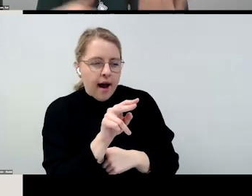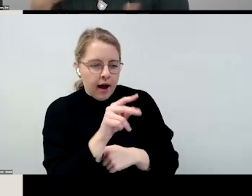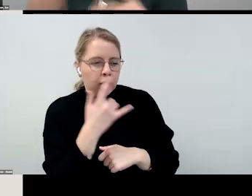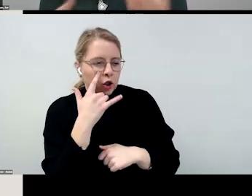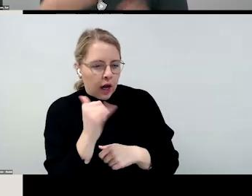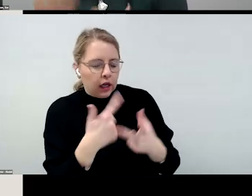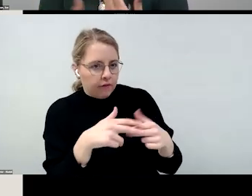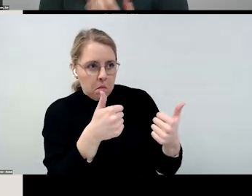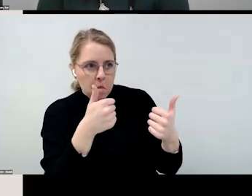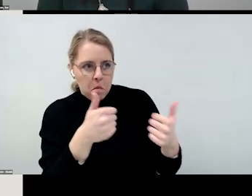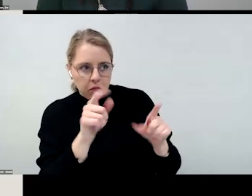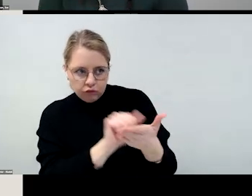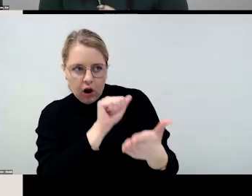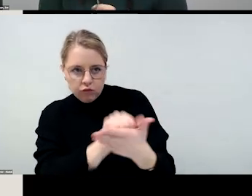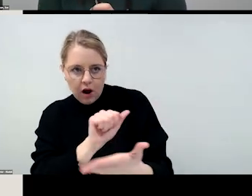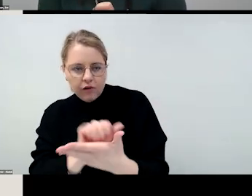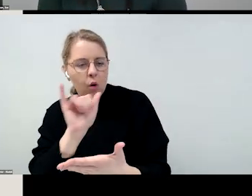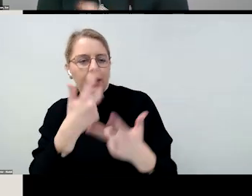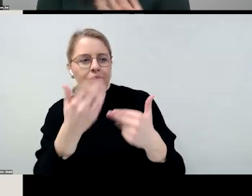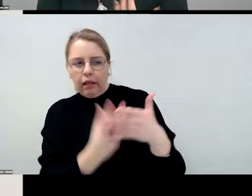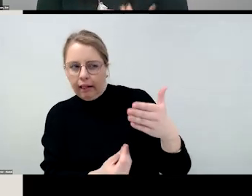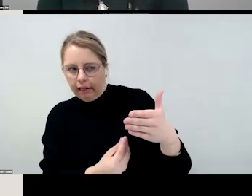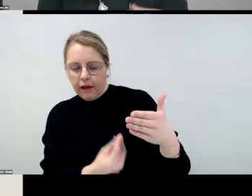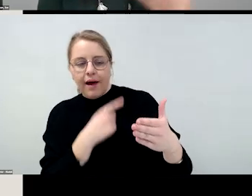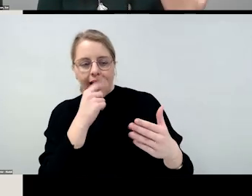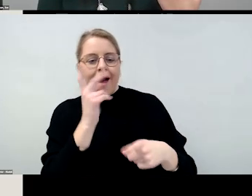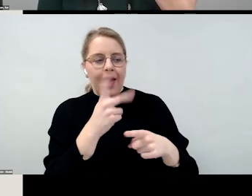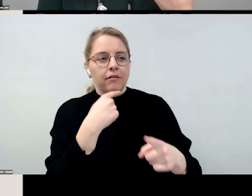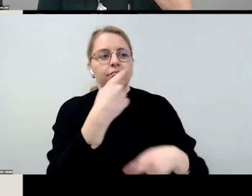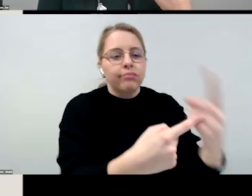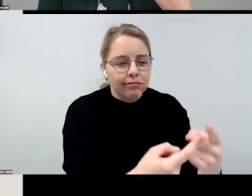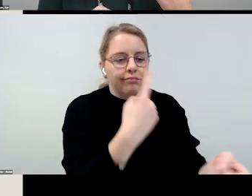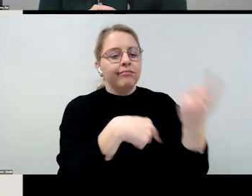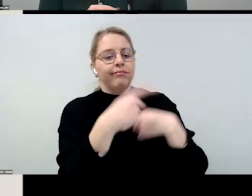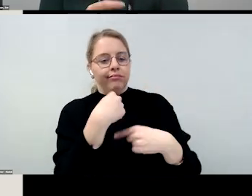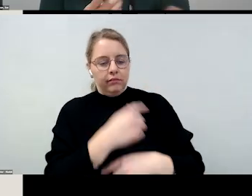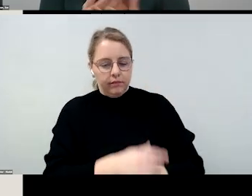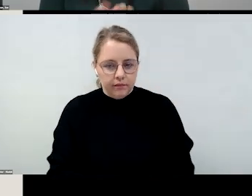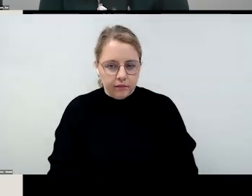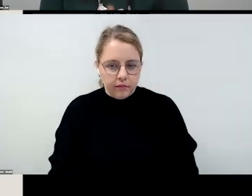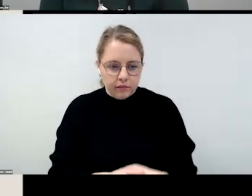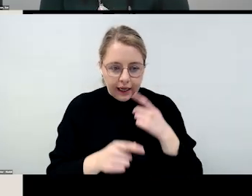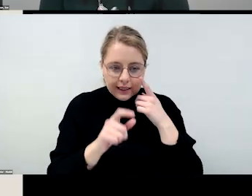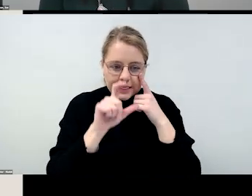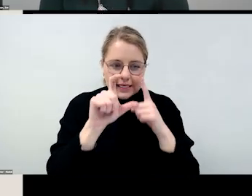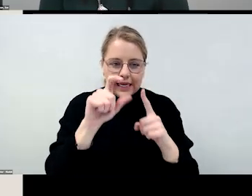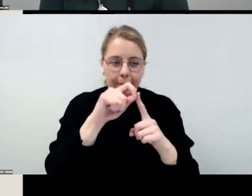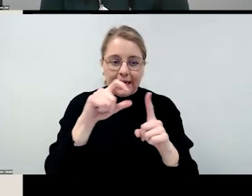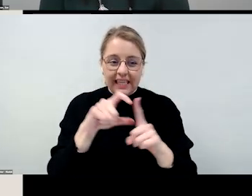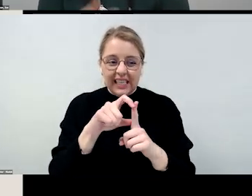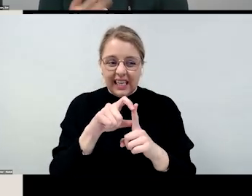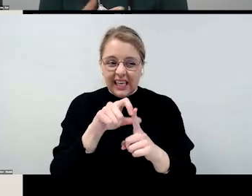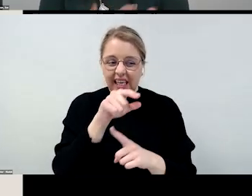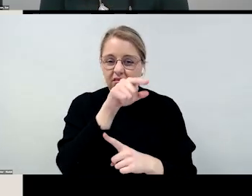understanding and then you can clarify those through the same process. Teach back, there is a CPD certified course by